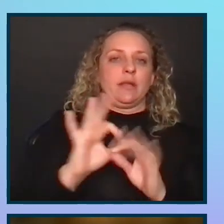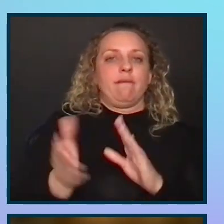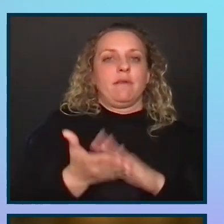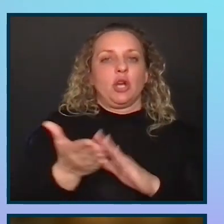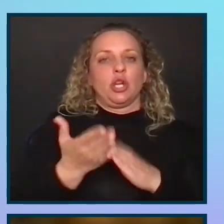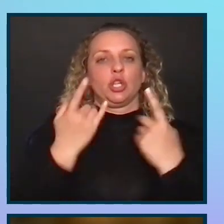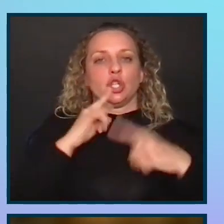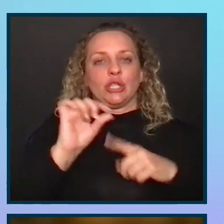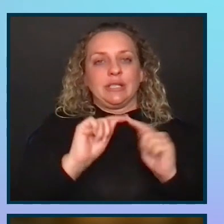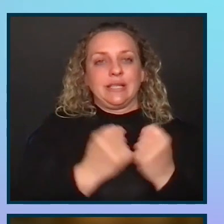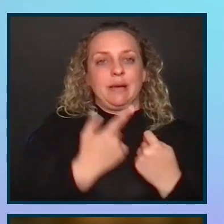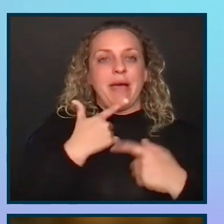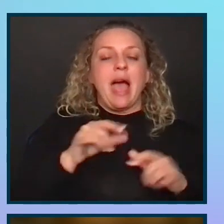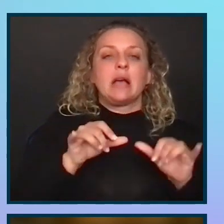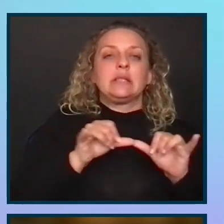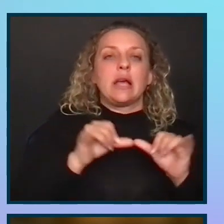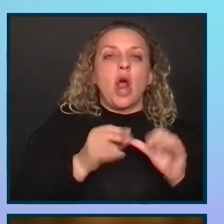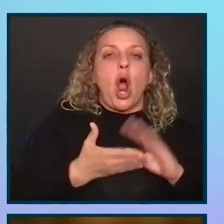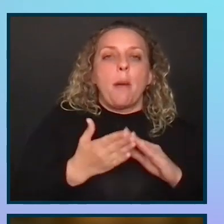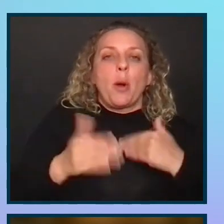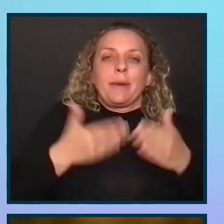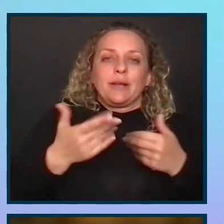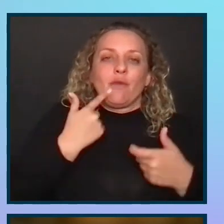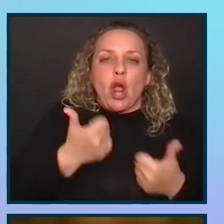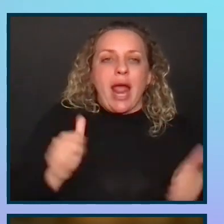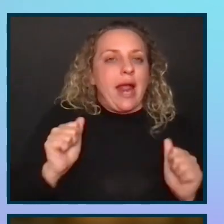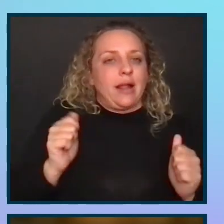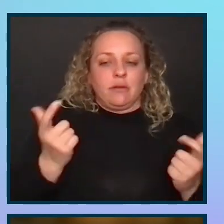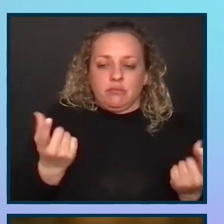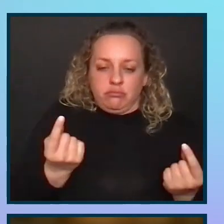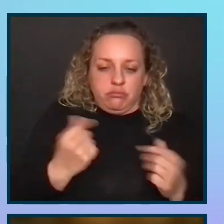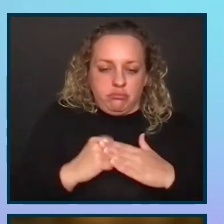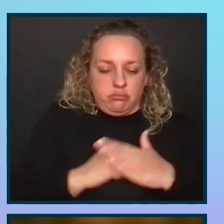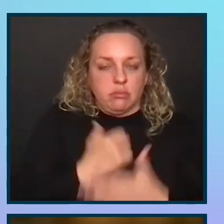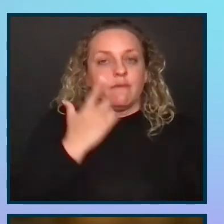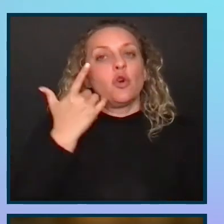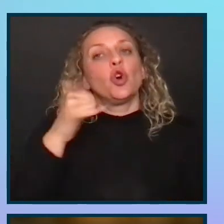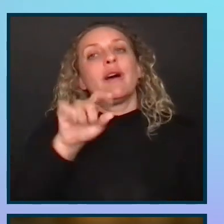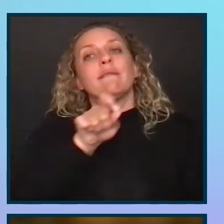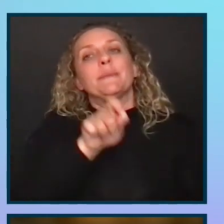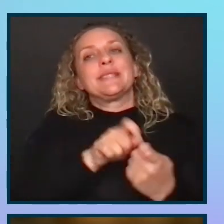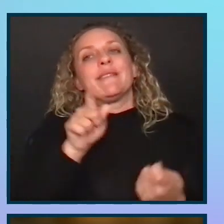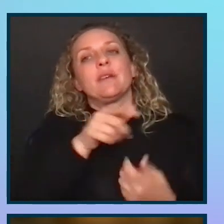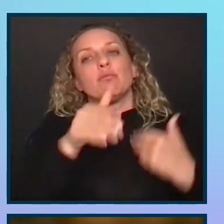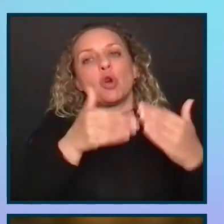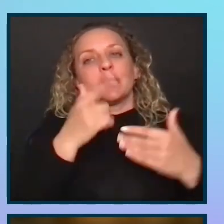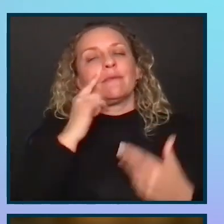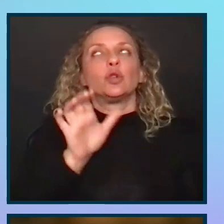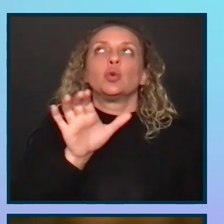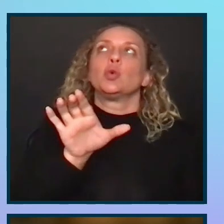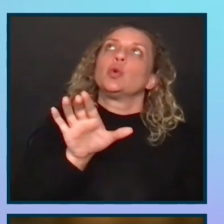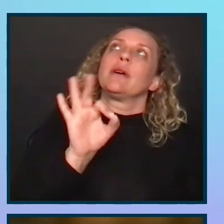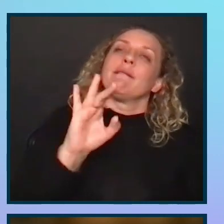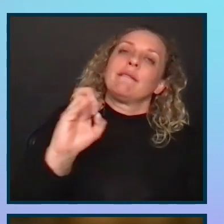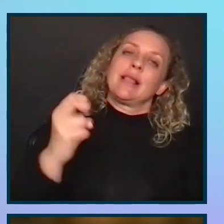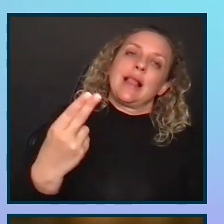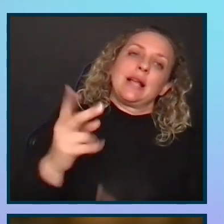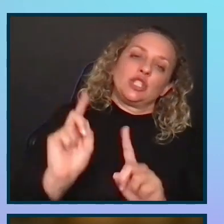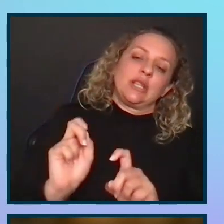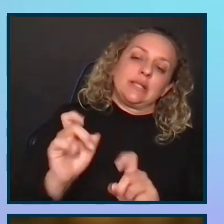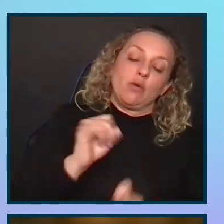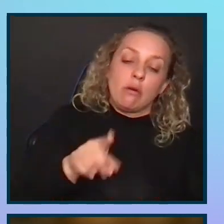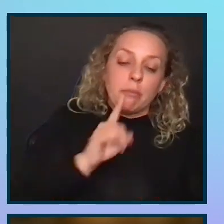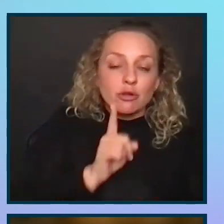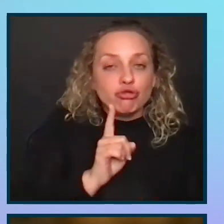then standard operating procedures for any processes that we have. So if we have a specific process for doing flash rate testing, we need to make